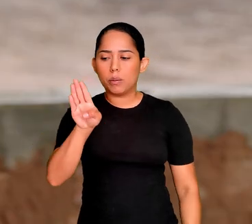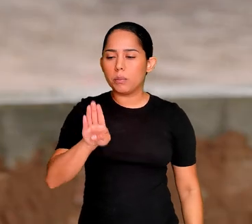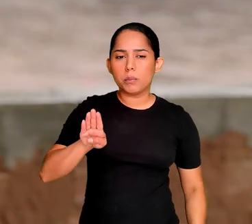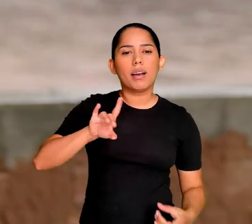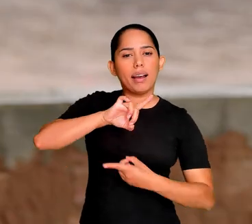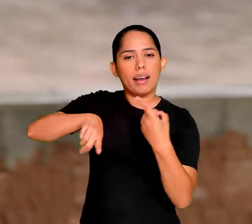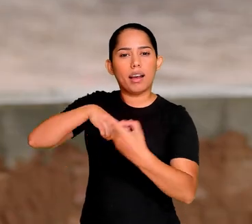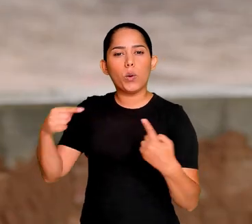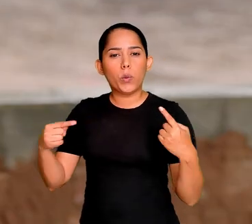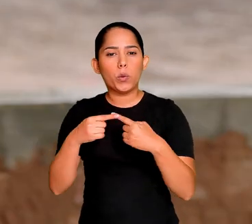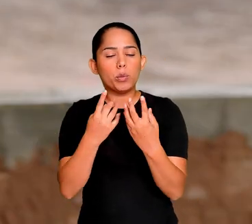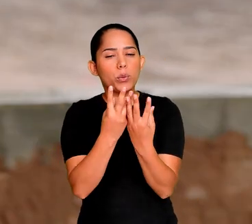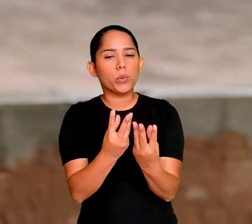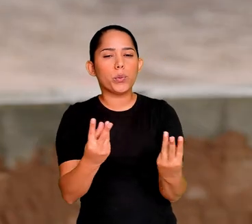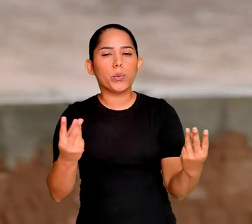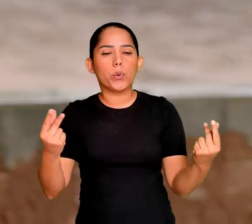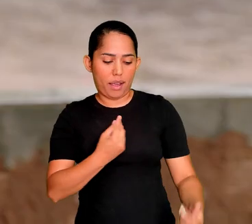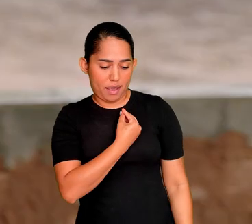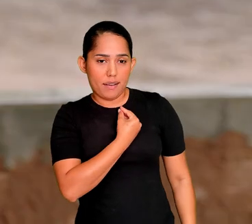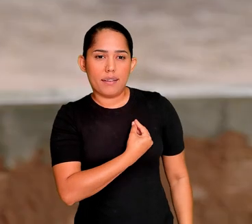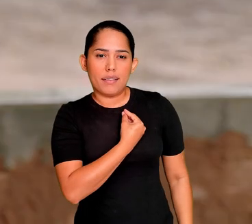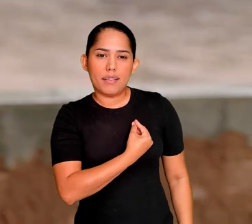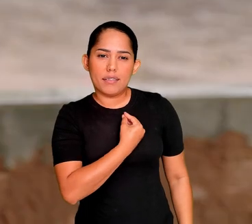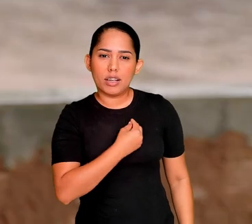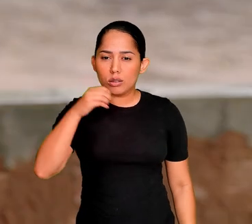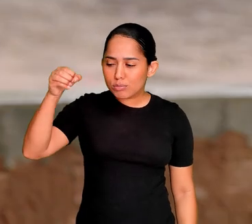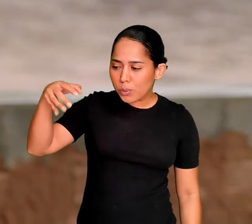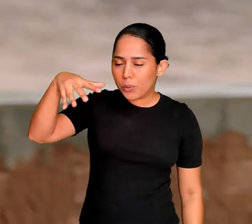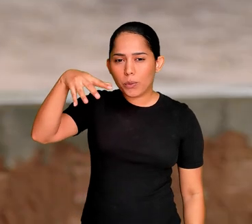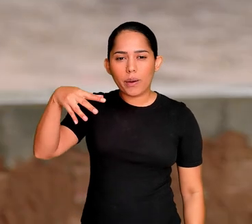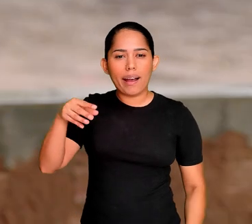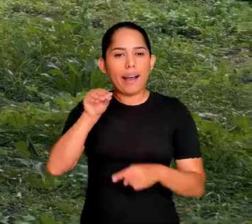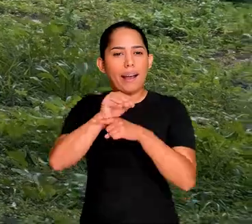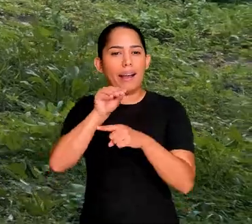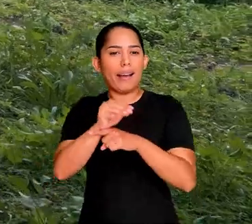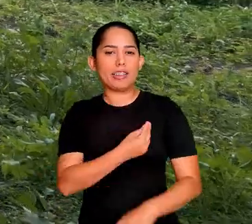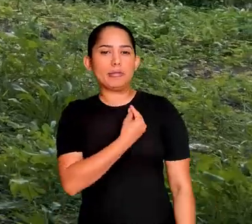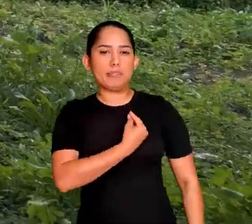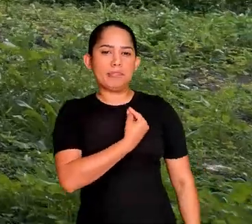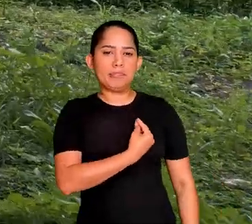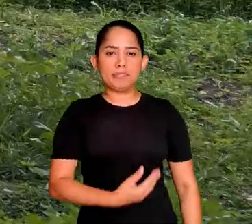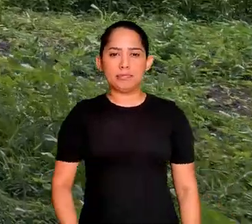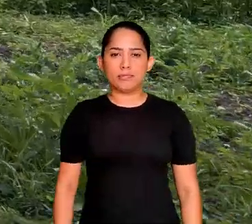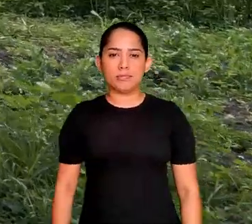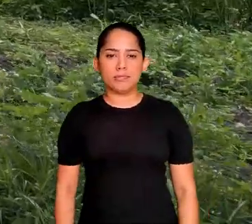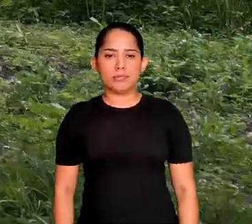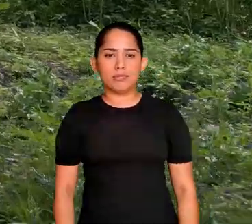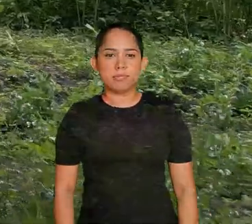remédio, é o revitalizar, é o de luz, né? É o alimento da vida.